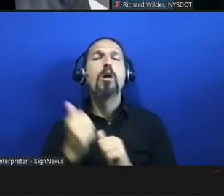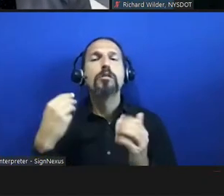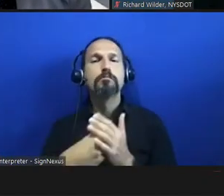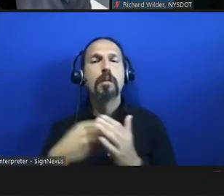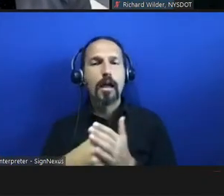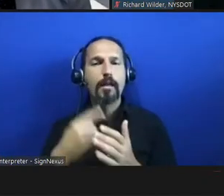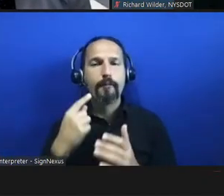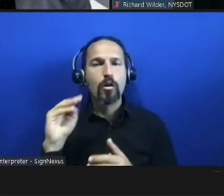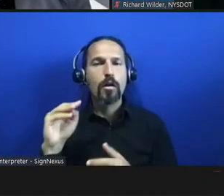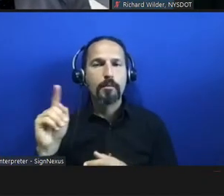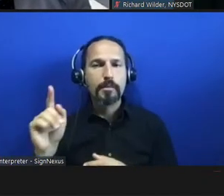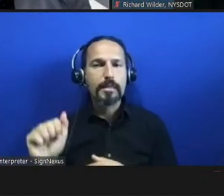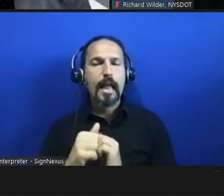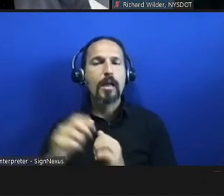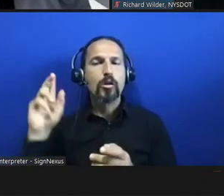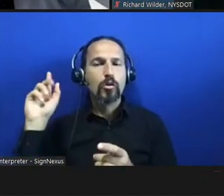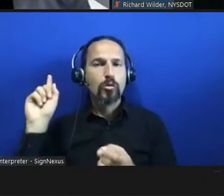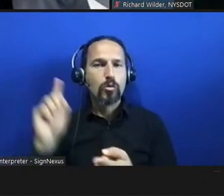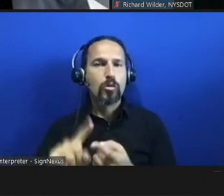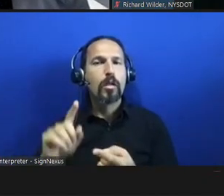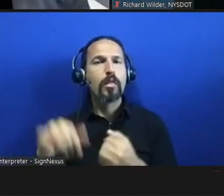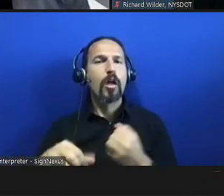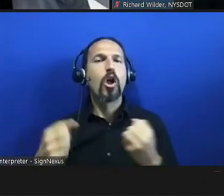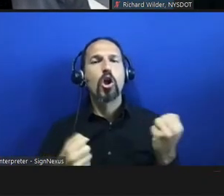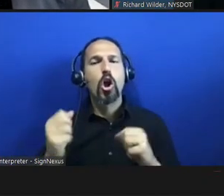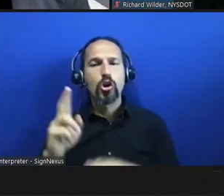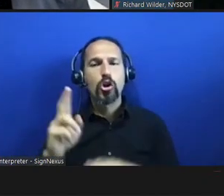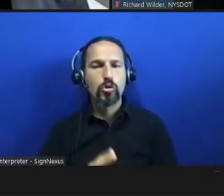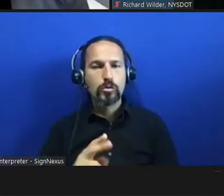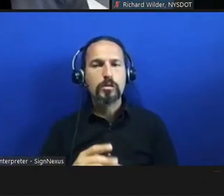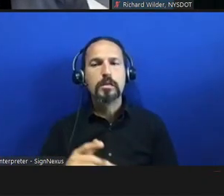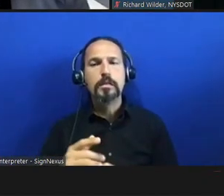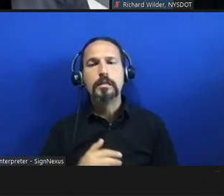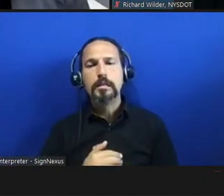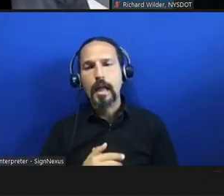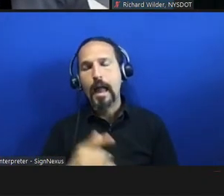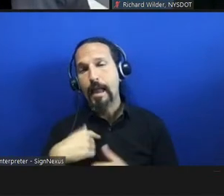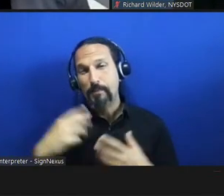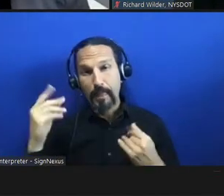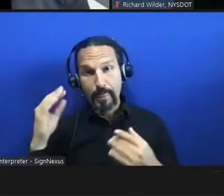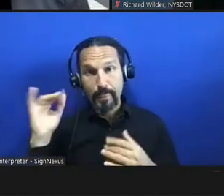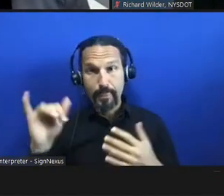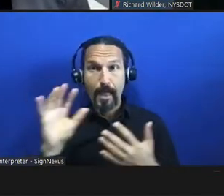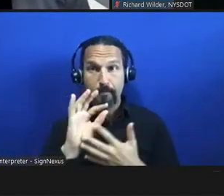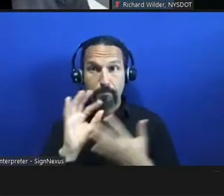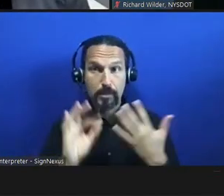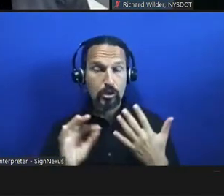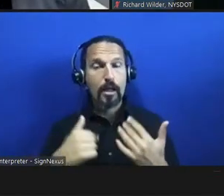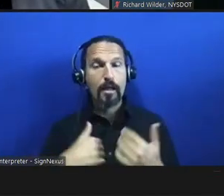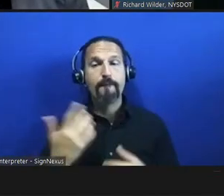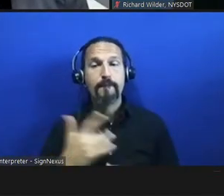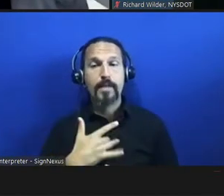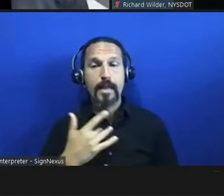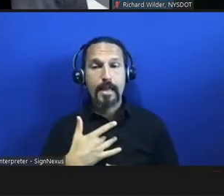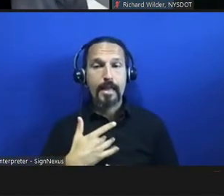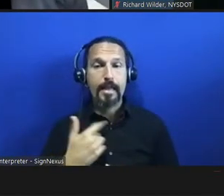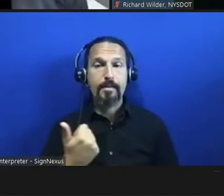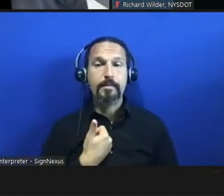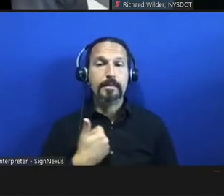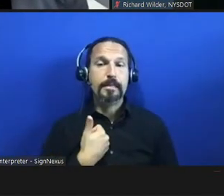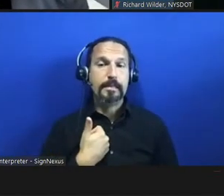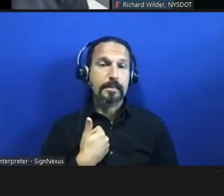simplest and what is going to reduce car usage as much as possible when I'm thinking about these options what I think is if I was